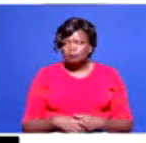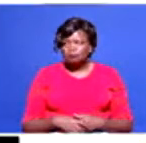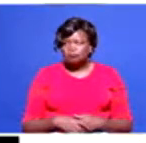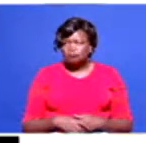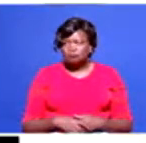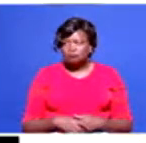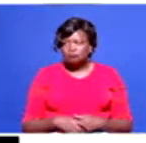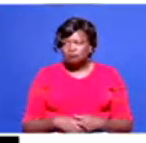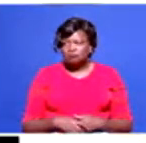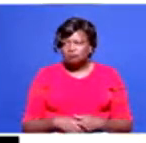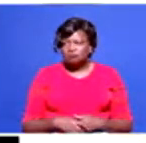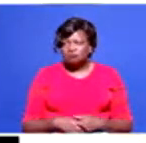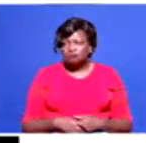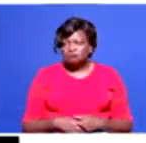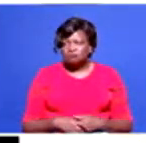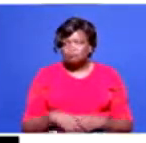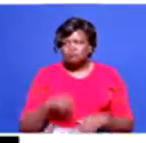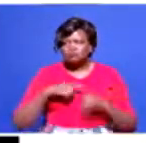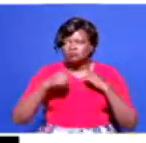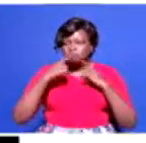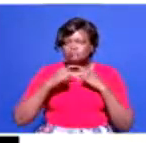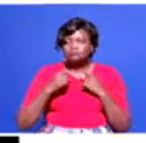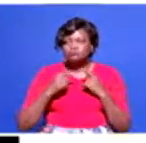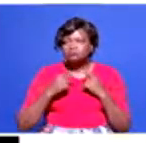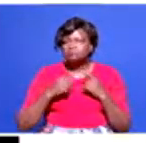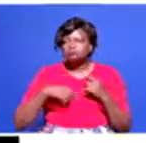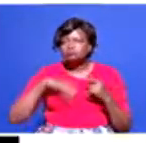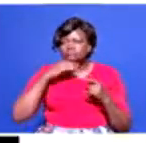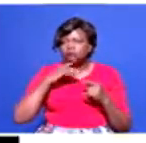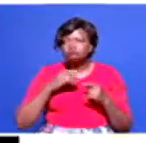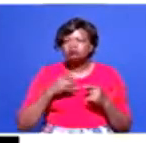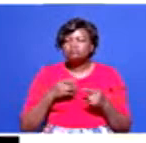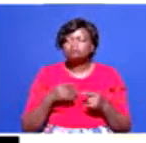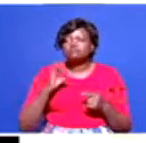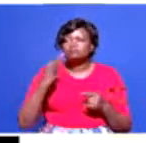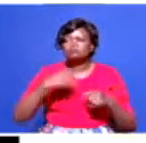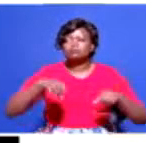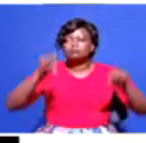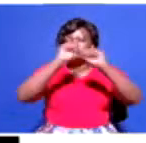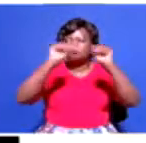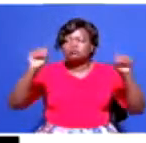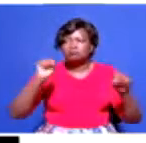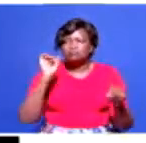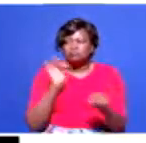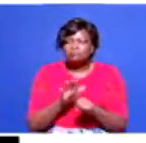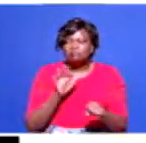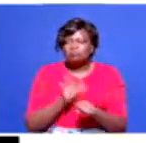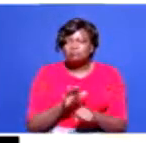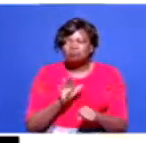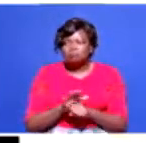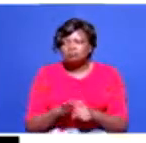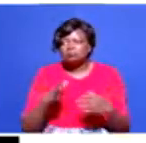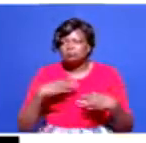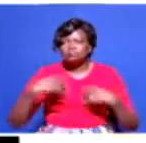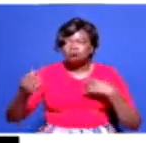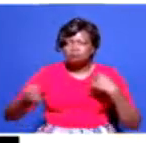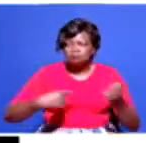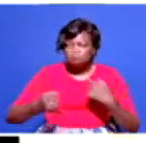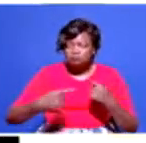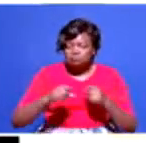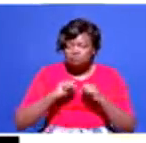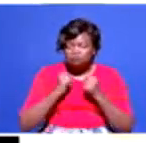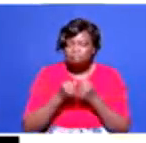Mourning the passing of their third president. These are seen thousands of posts shared on social media following